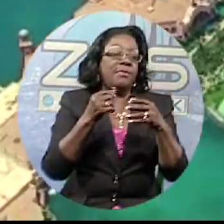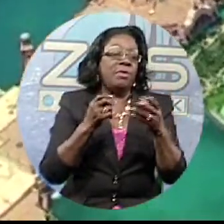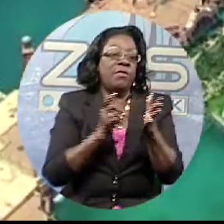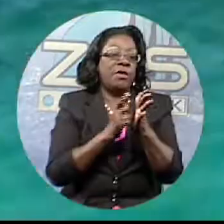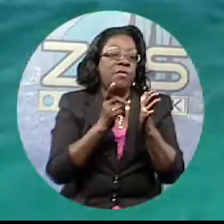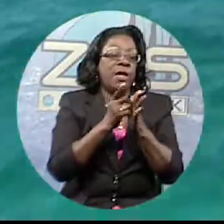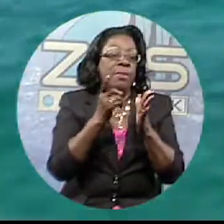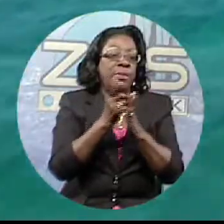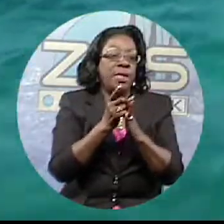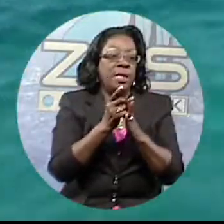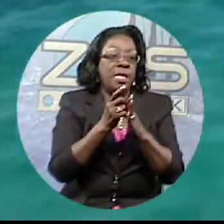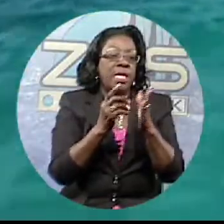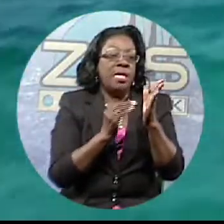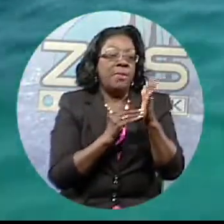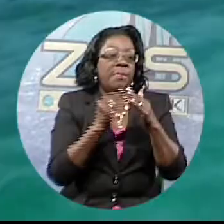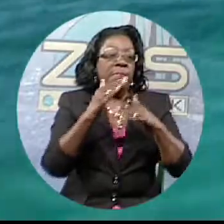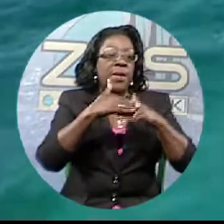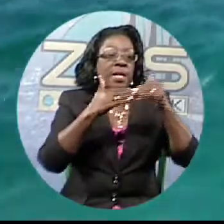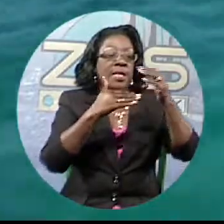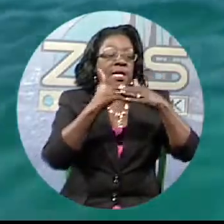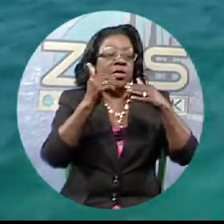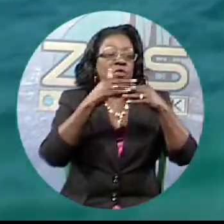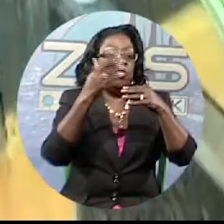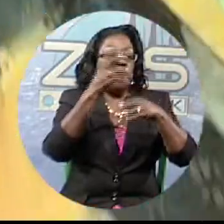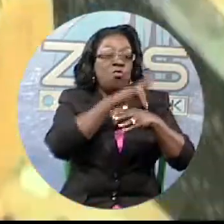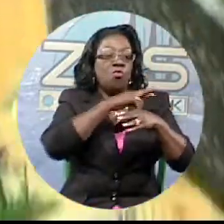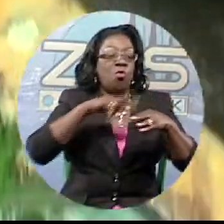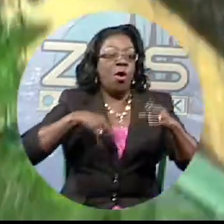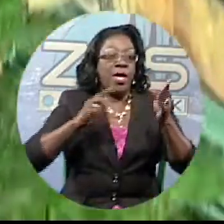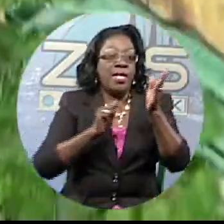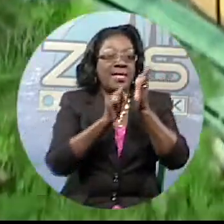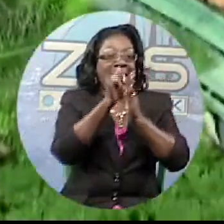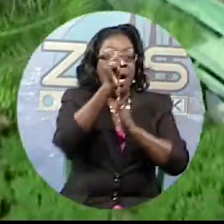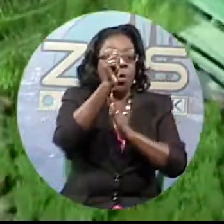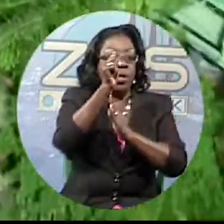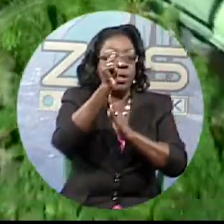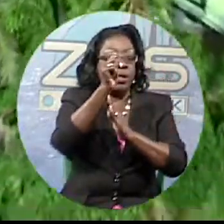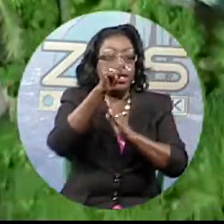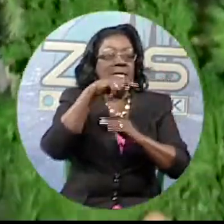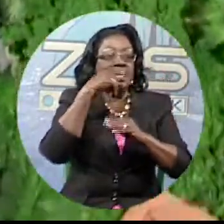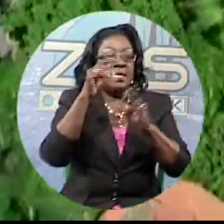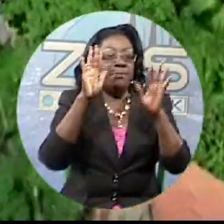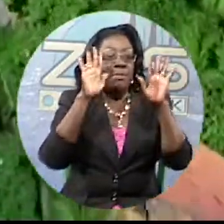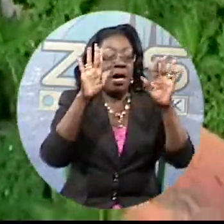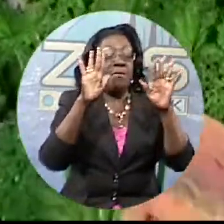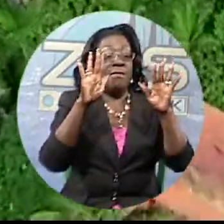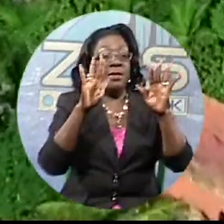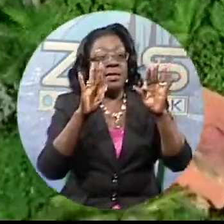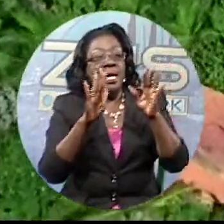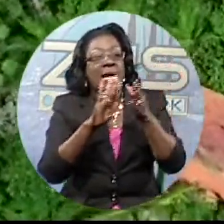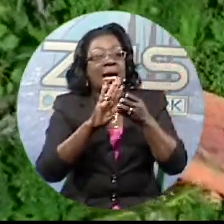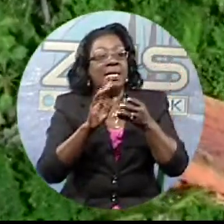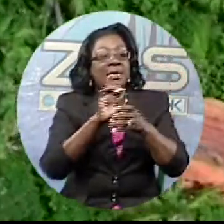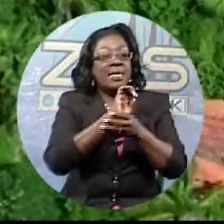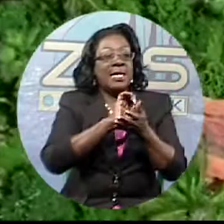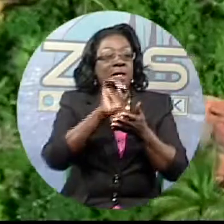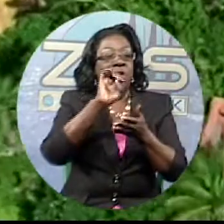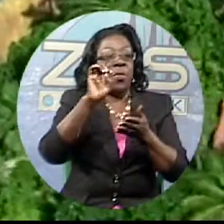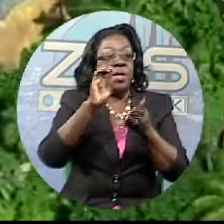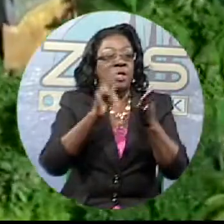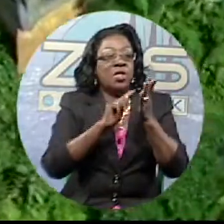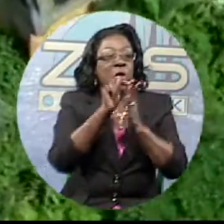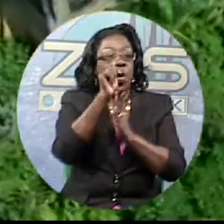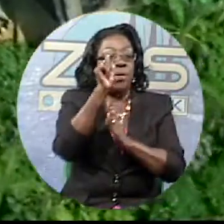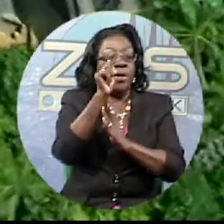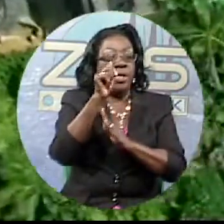the coral and beach towers to the royal towers and cove, Markantonis marvels at the economic bullets the property has